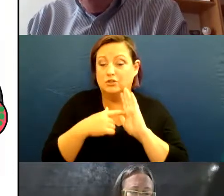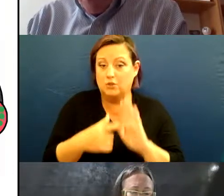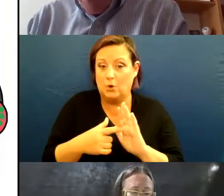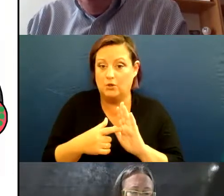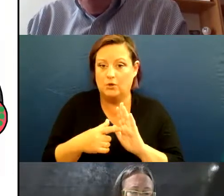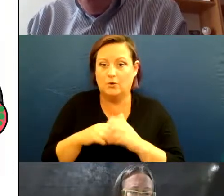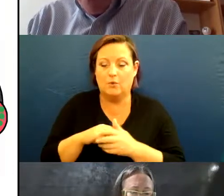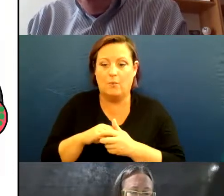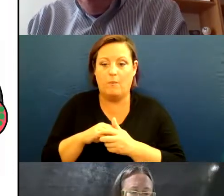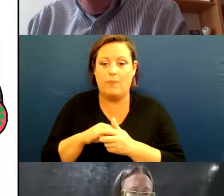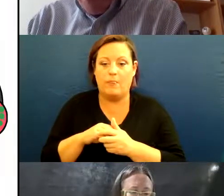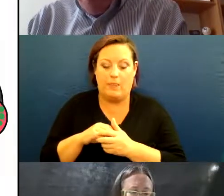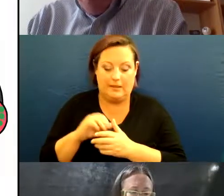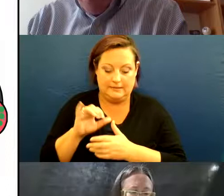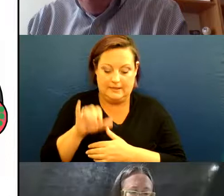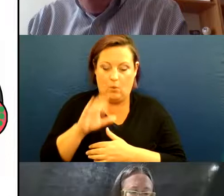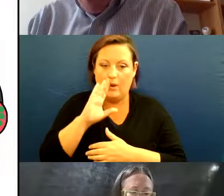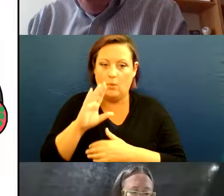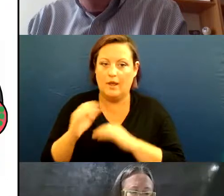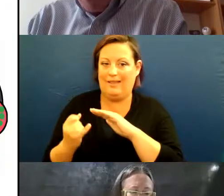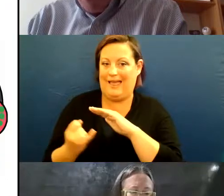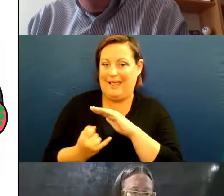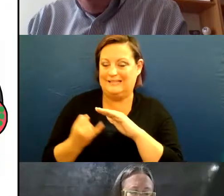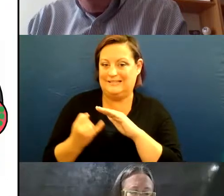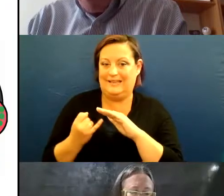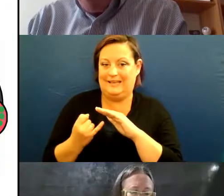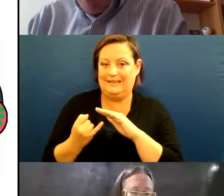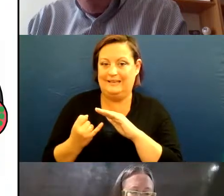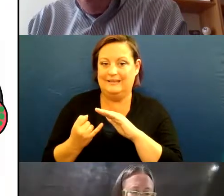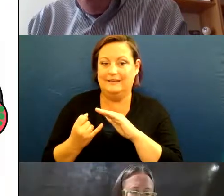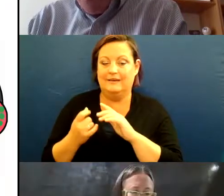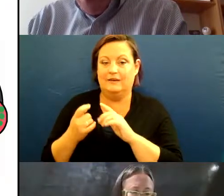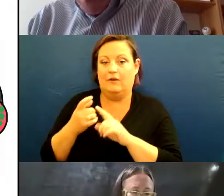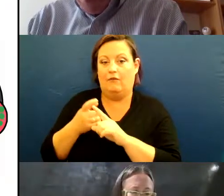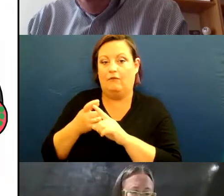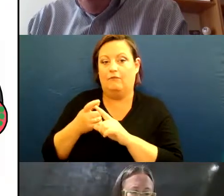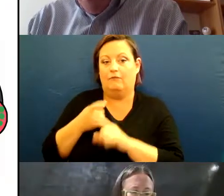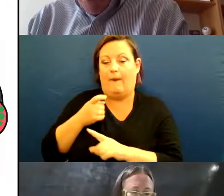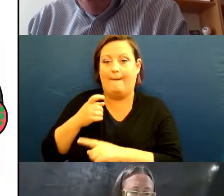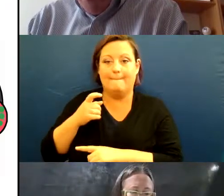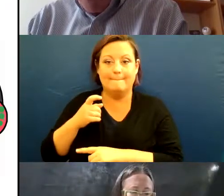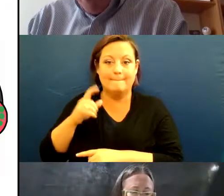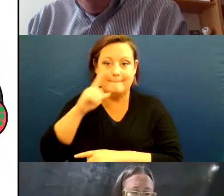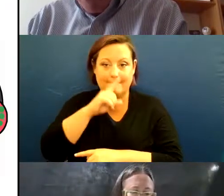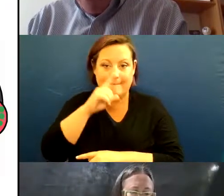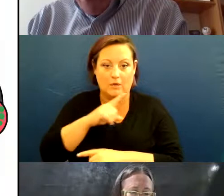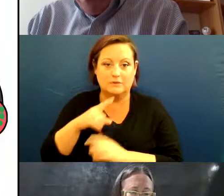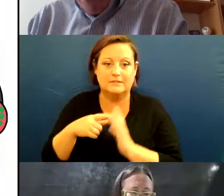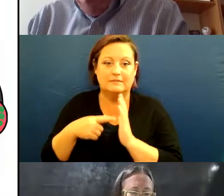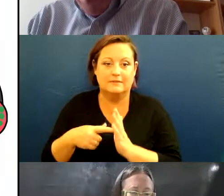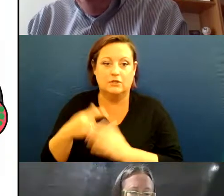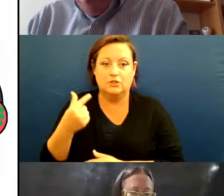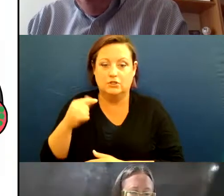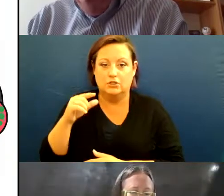isolate mesenchymal stem cells from a mouse that expresses GFP. We